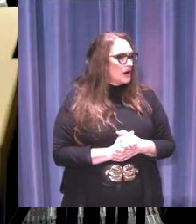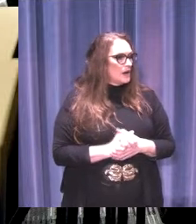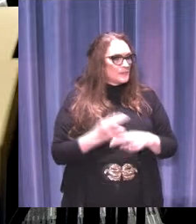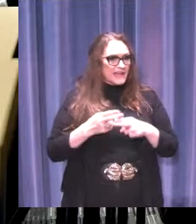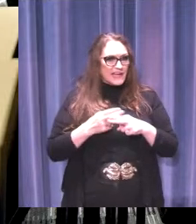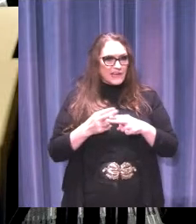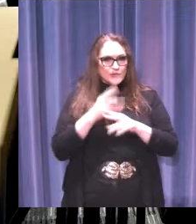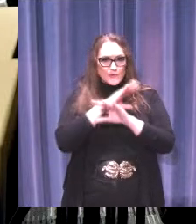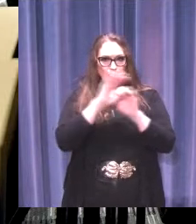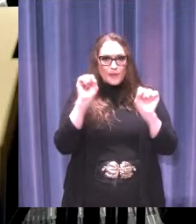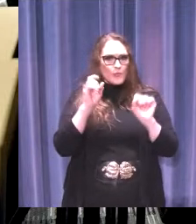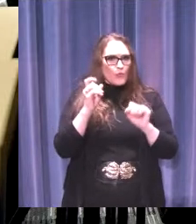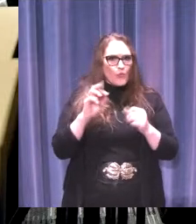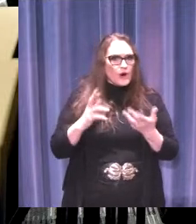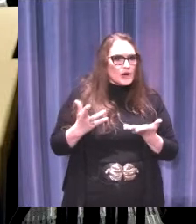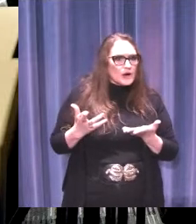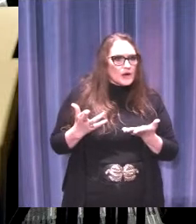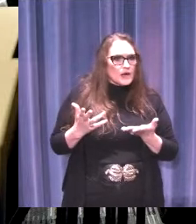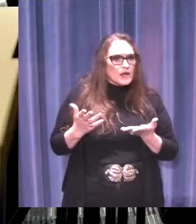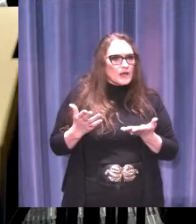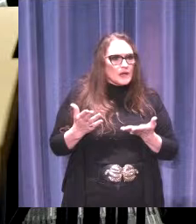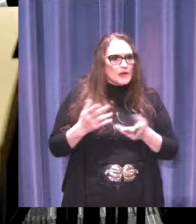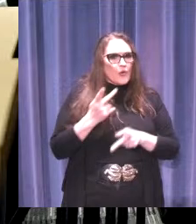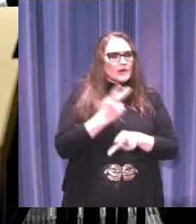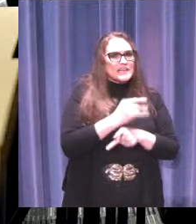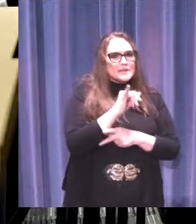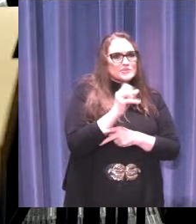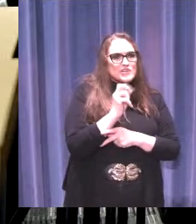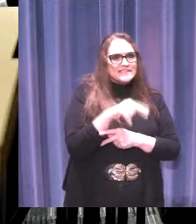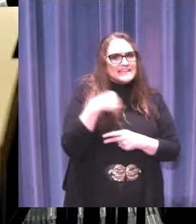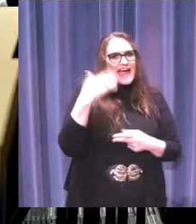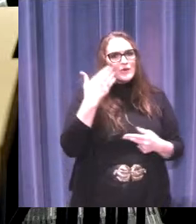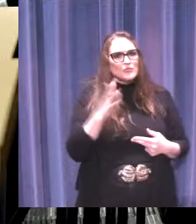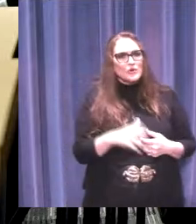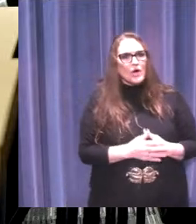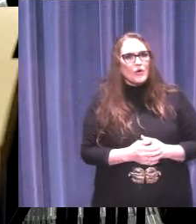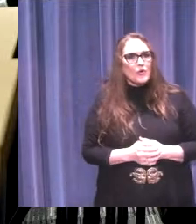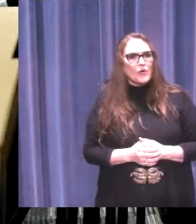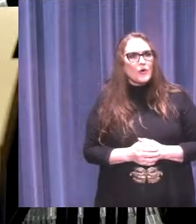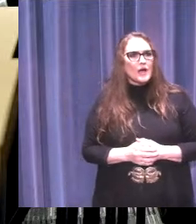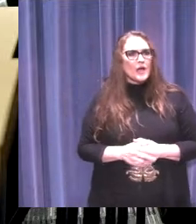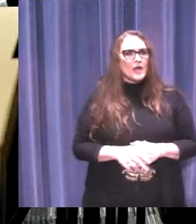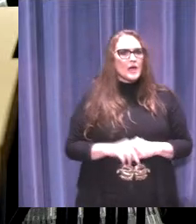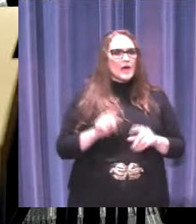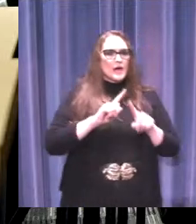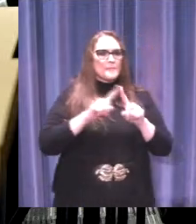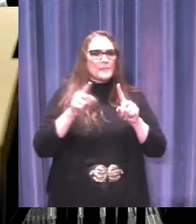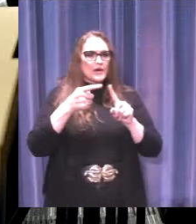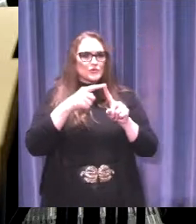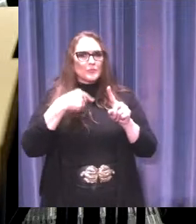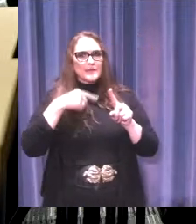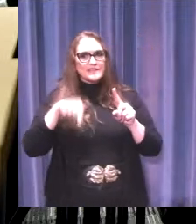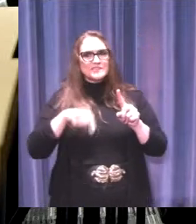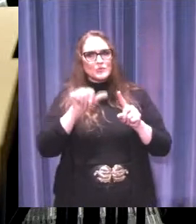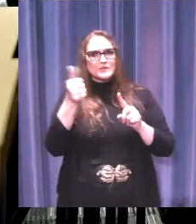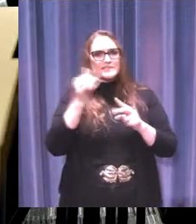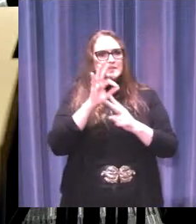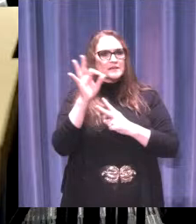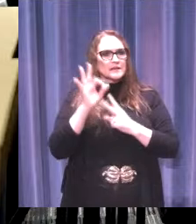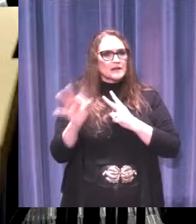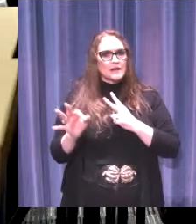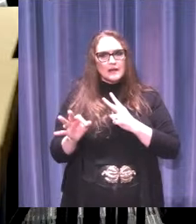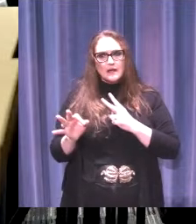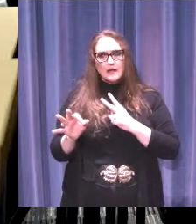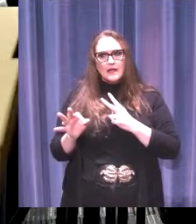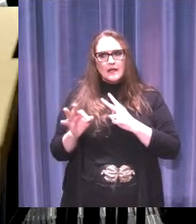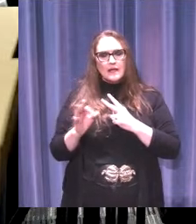interim, or keep Jason? I don't know, but to me, this was the alternative, and